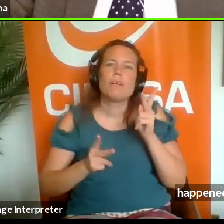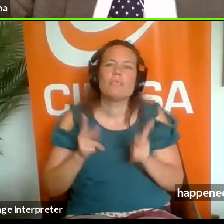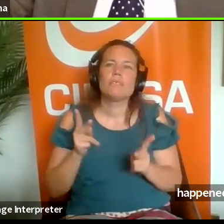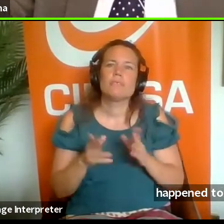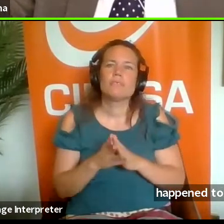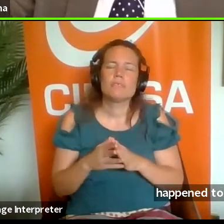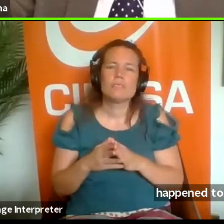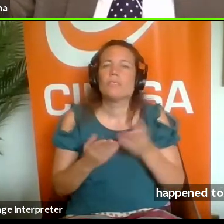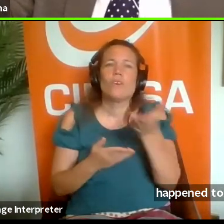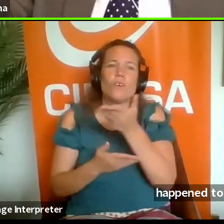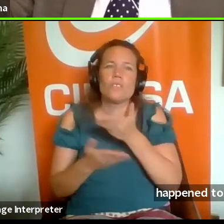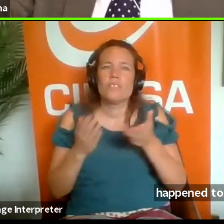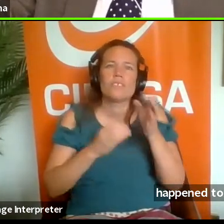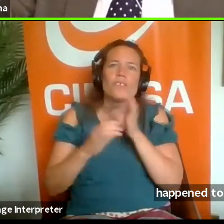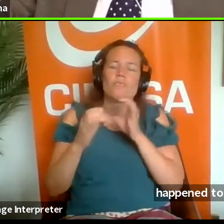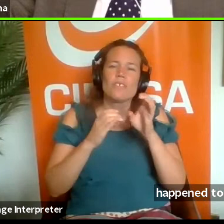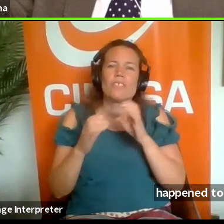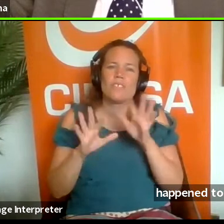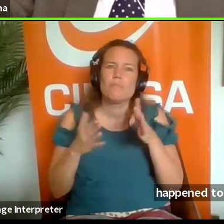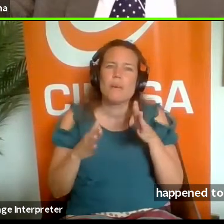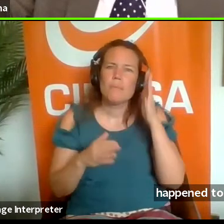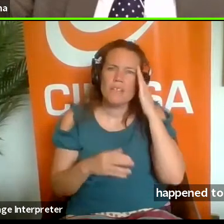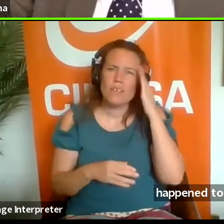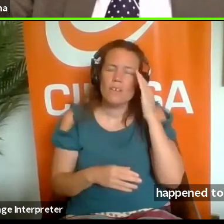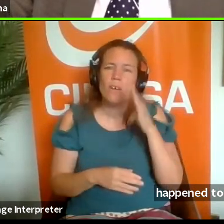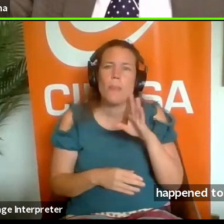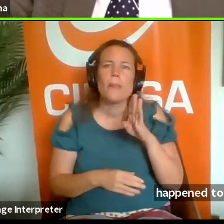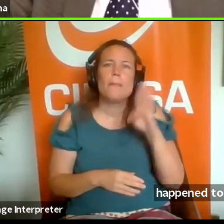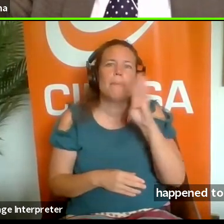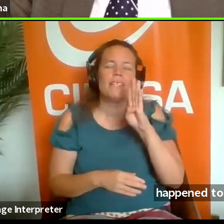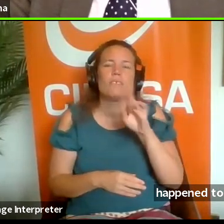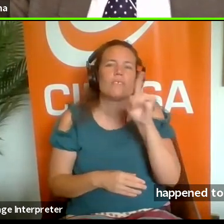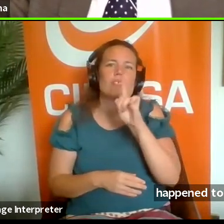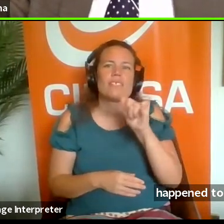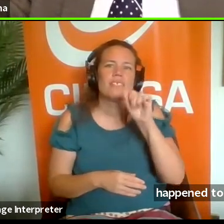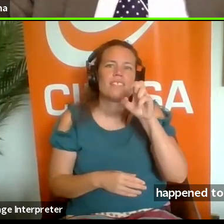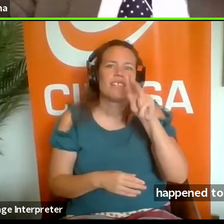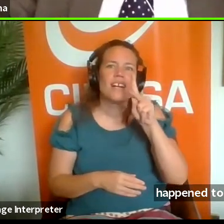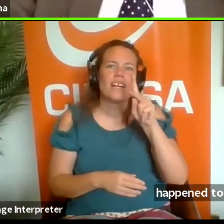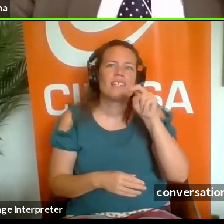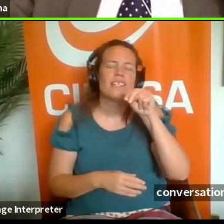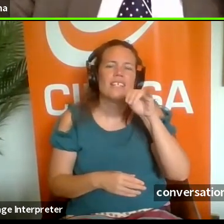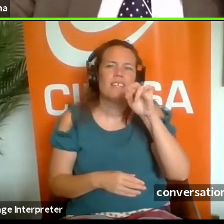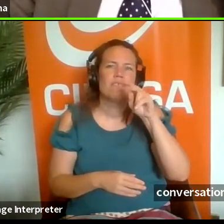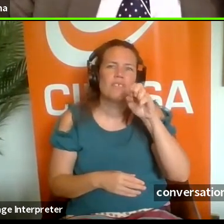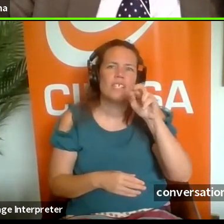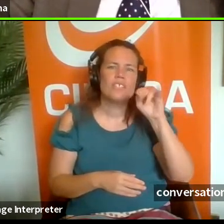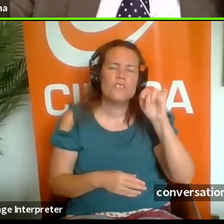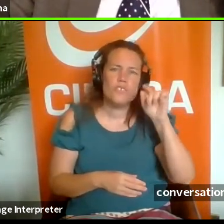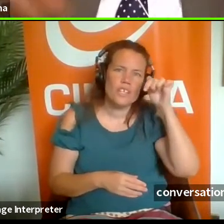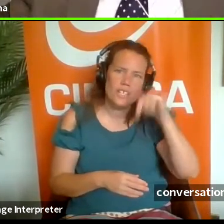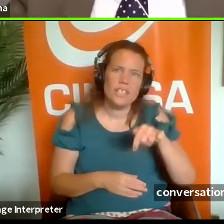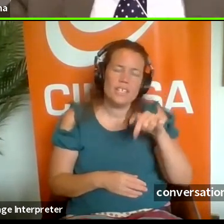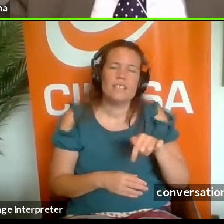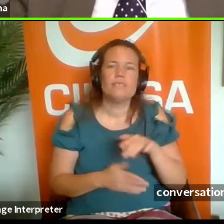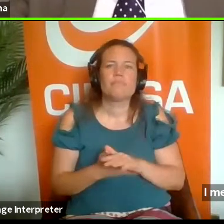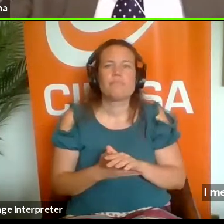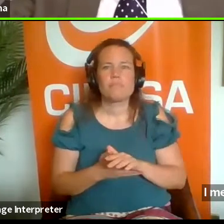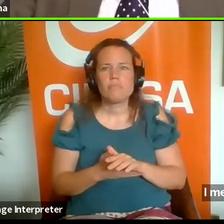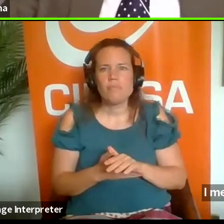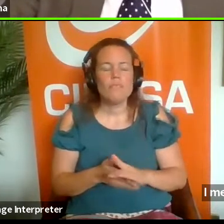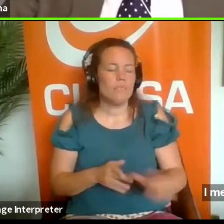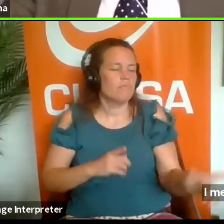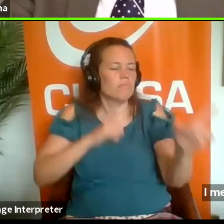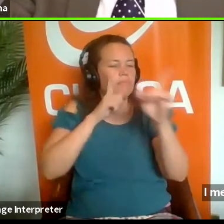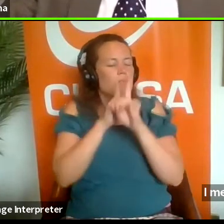on this conversation may know Bishop Zach Nerinji here in Uganda. I met with him at a coffee shop. We just bumped into each